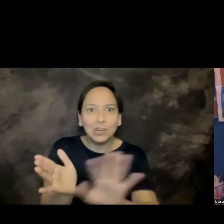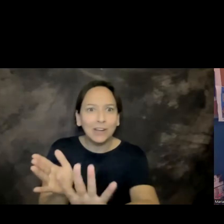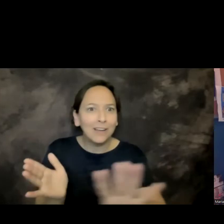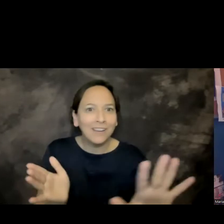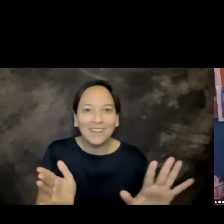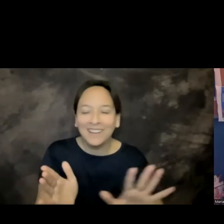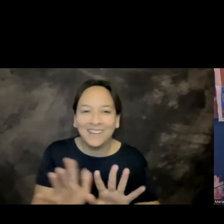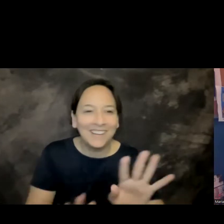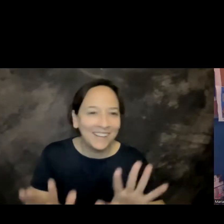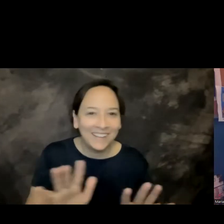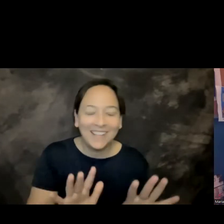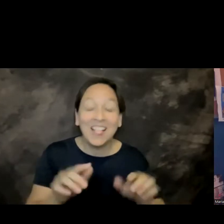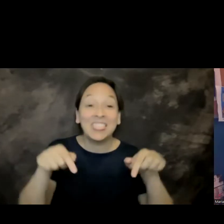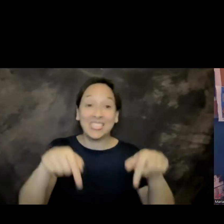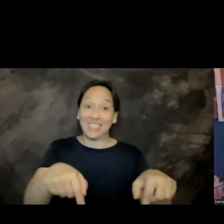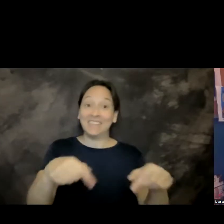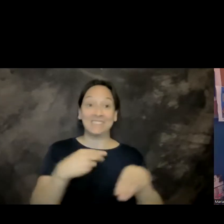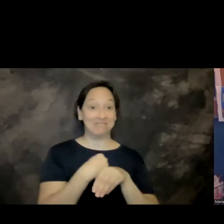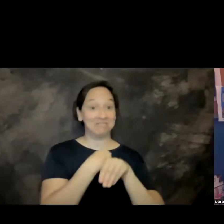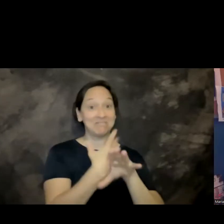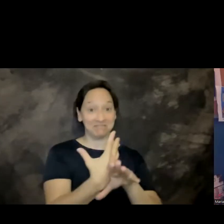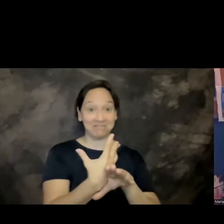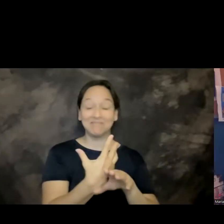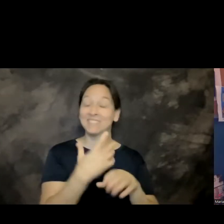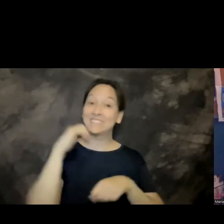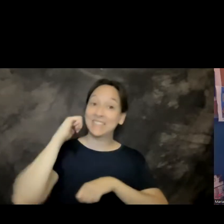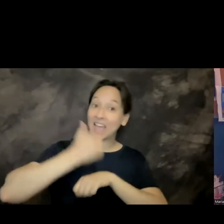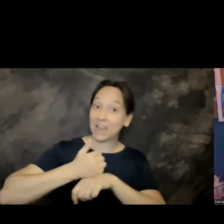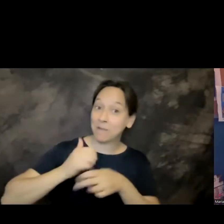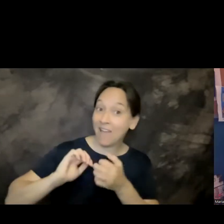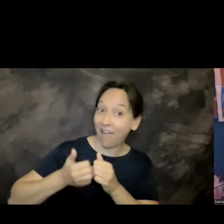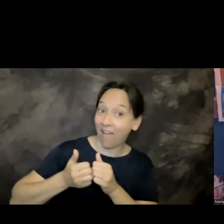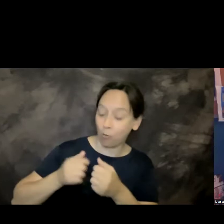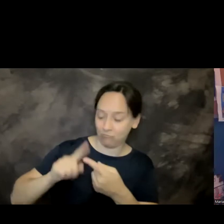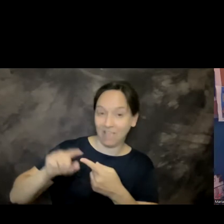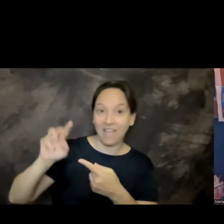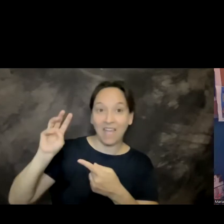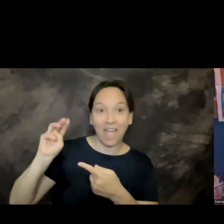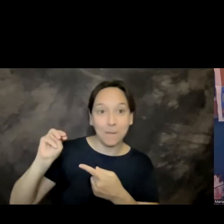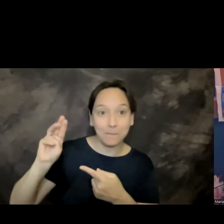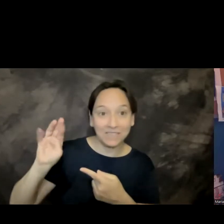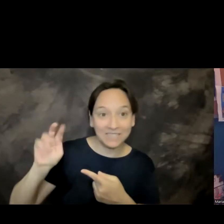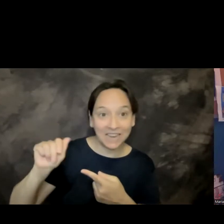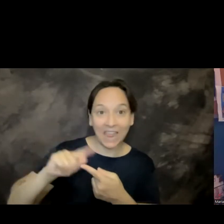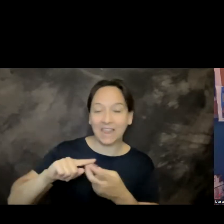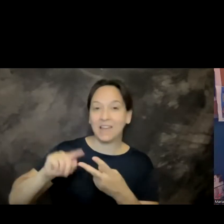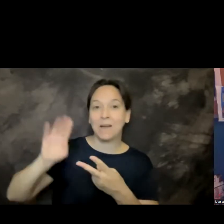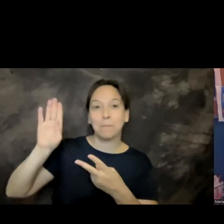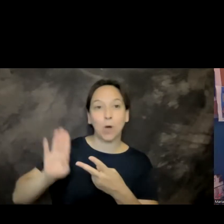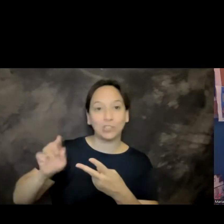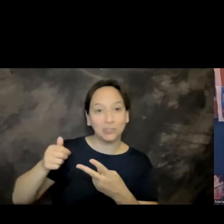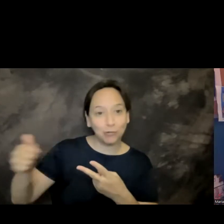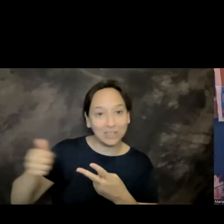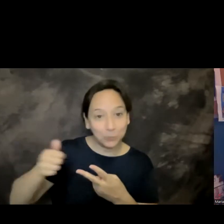was possible in partnership with the MBTA, with the Boston Transportation Department.